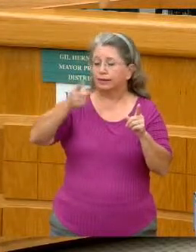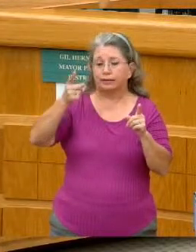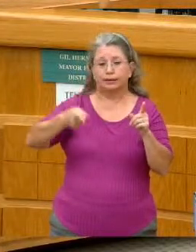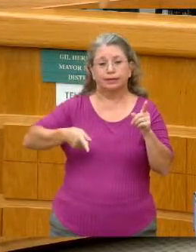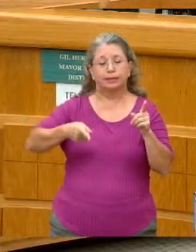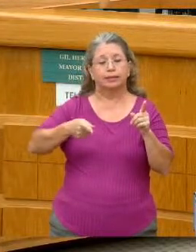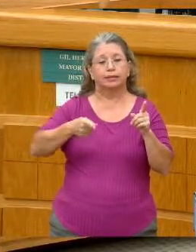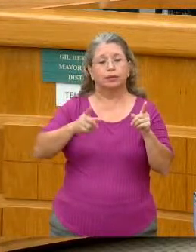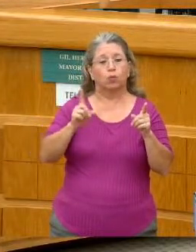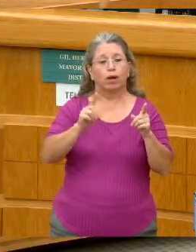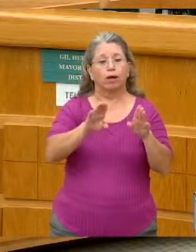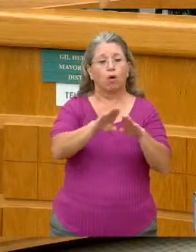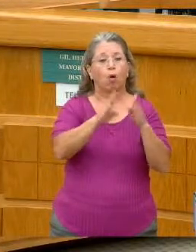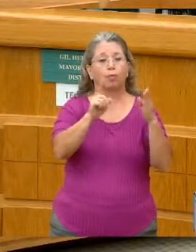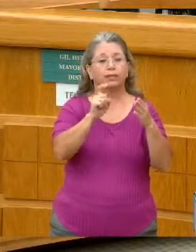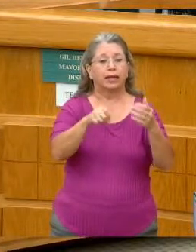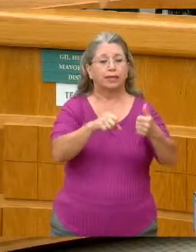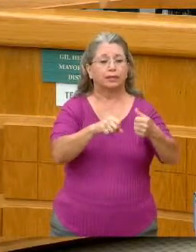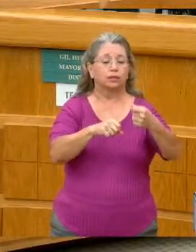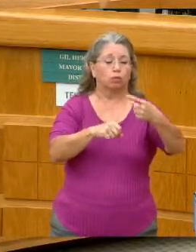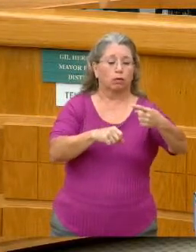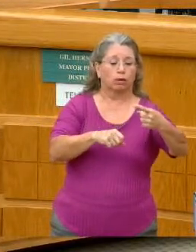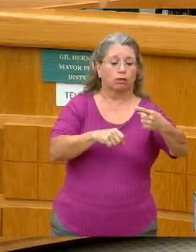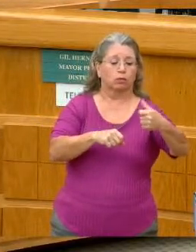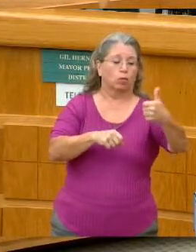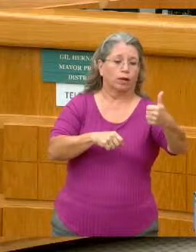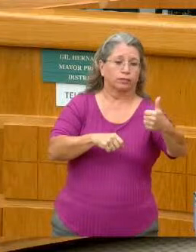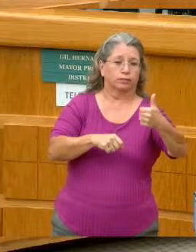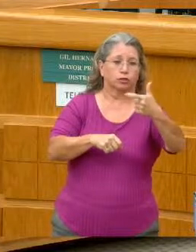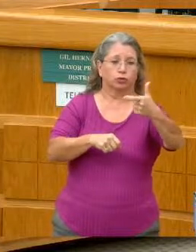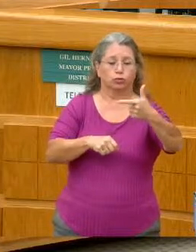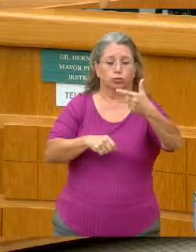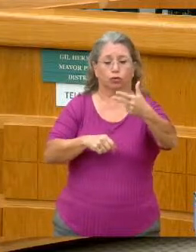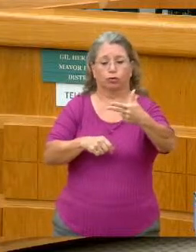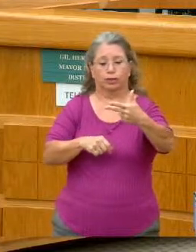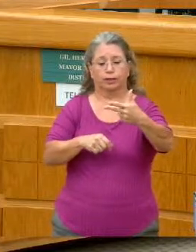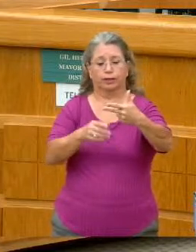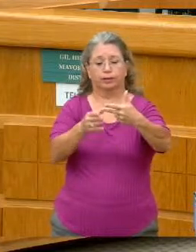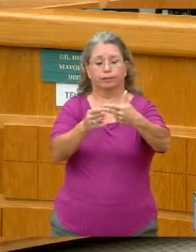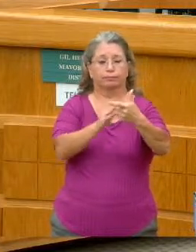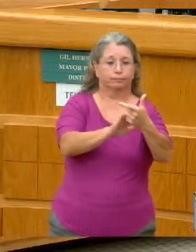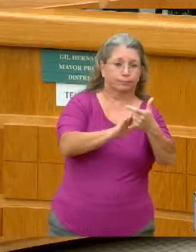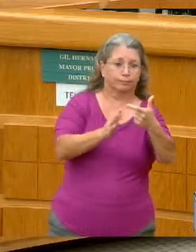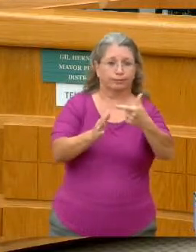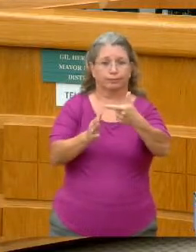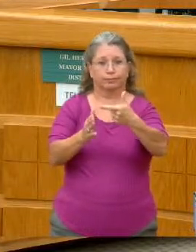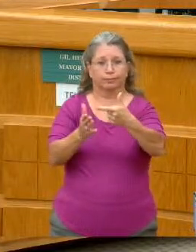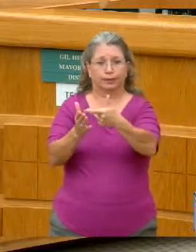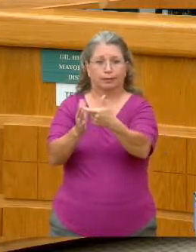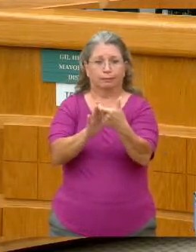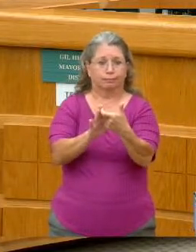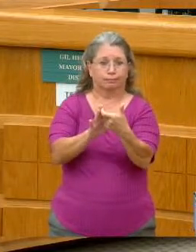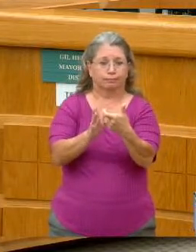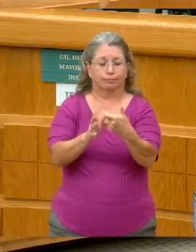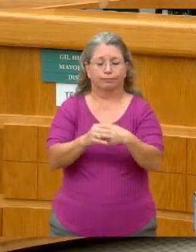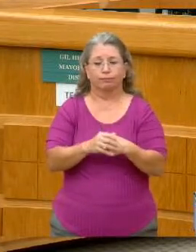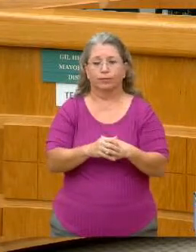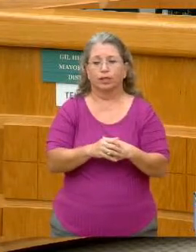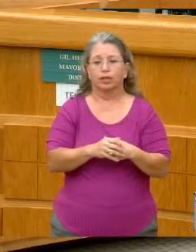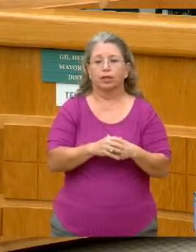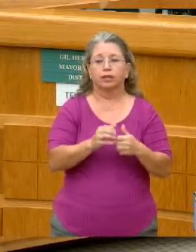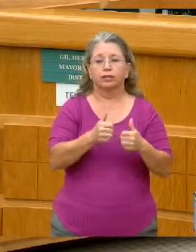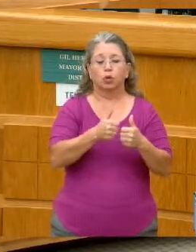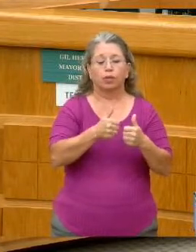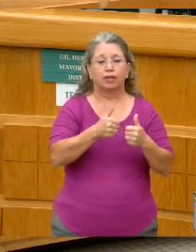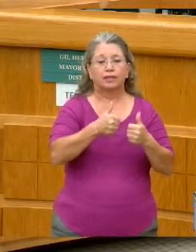then rolling back to Open Texas, what I call 1.5 up till present. So distance traveled on average has decreased.